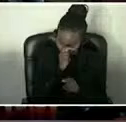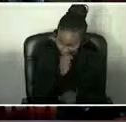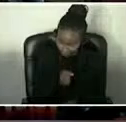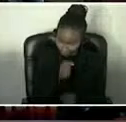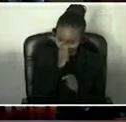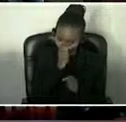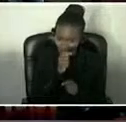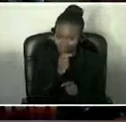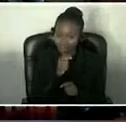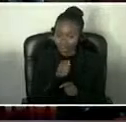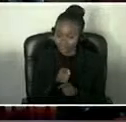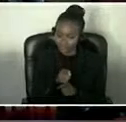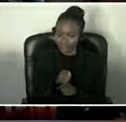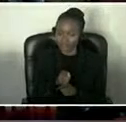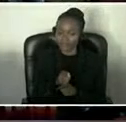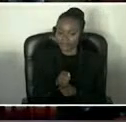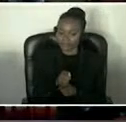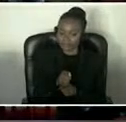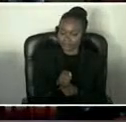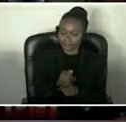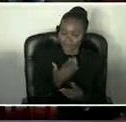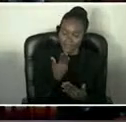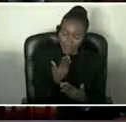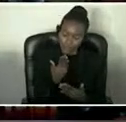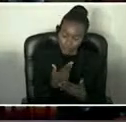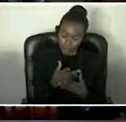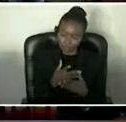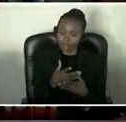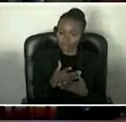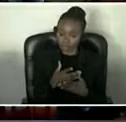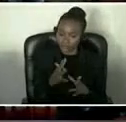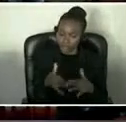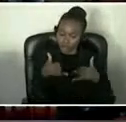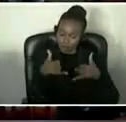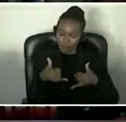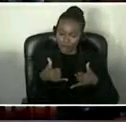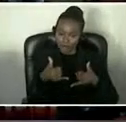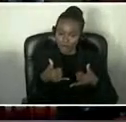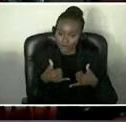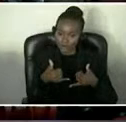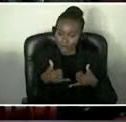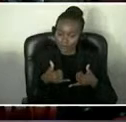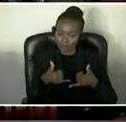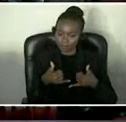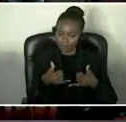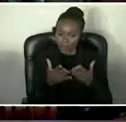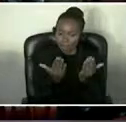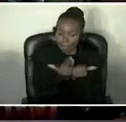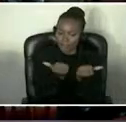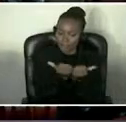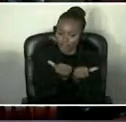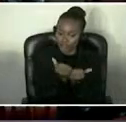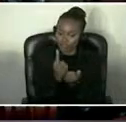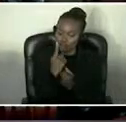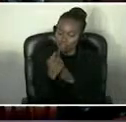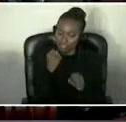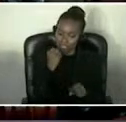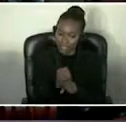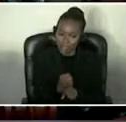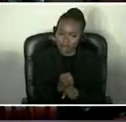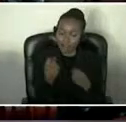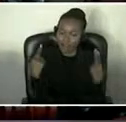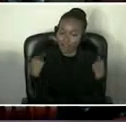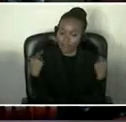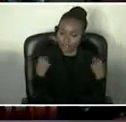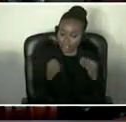passages for the first year nursing student as well this will attract